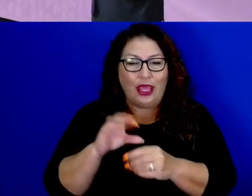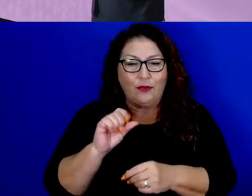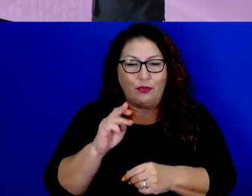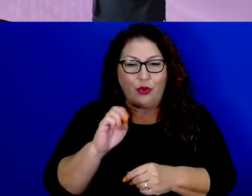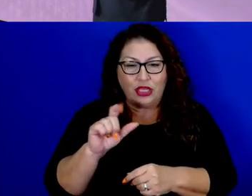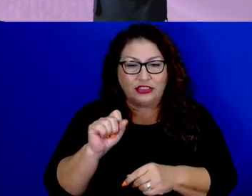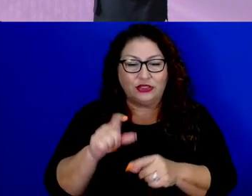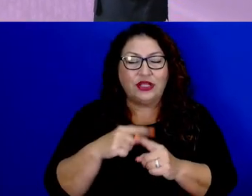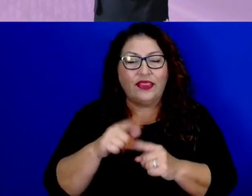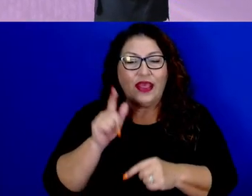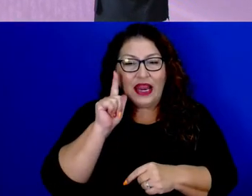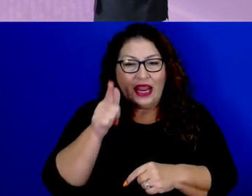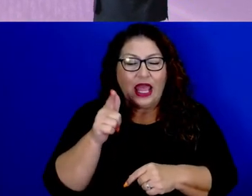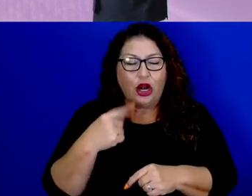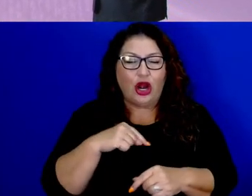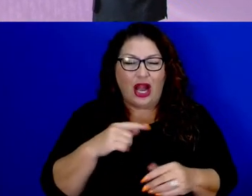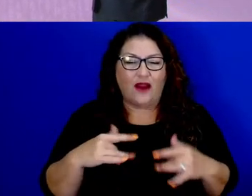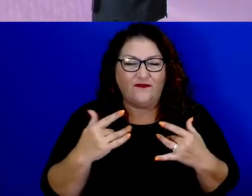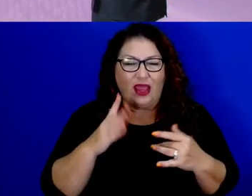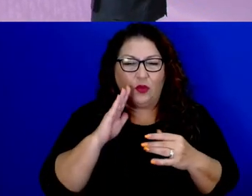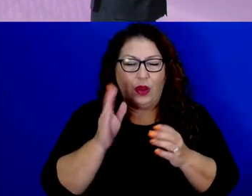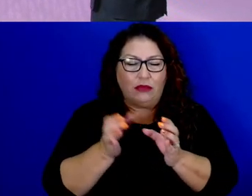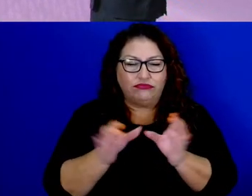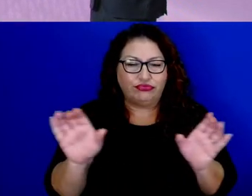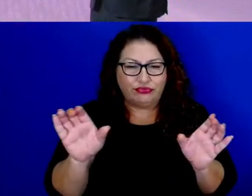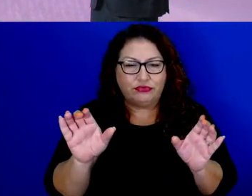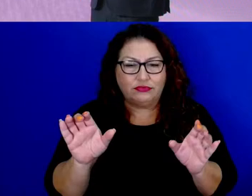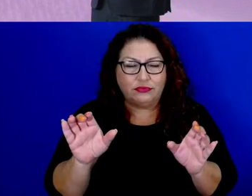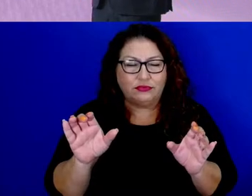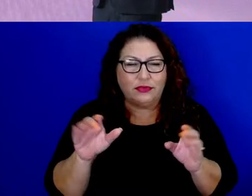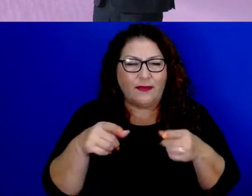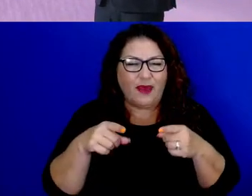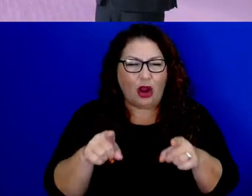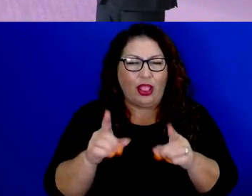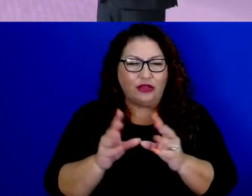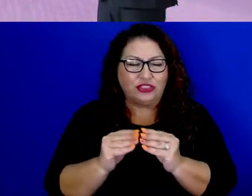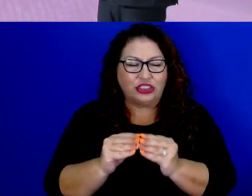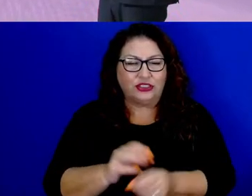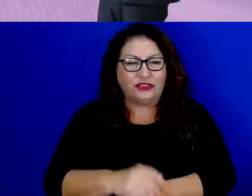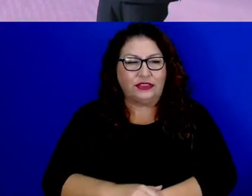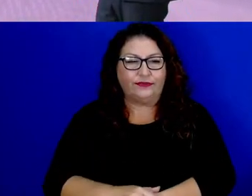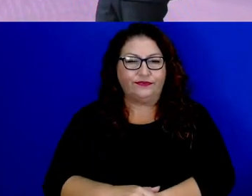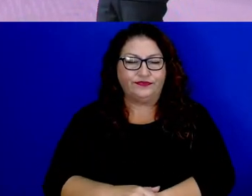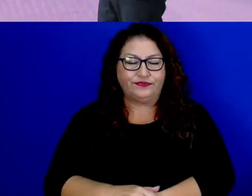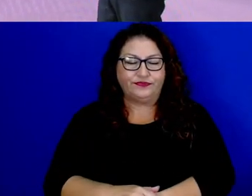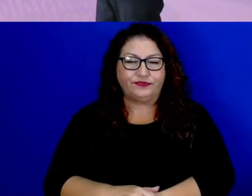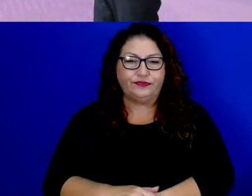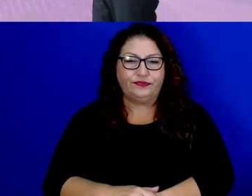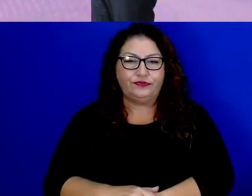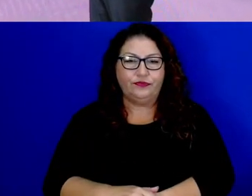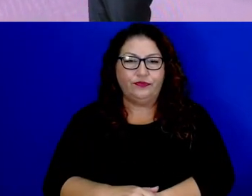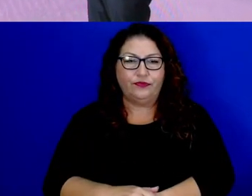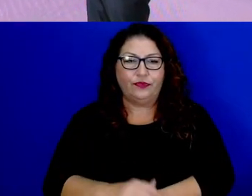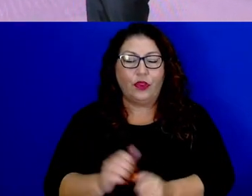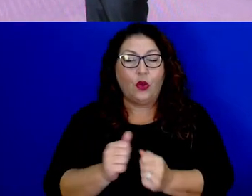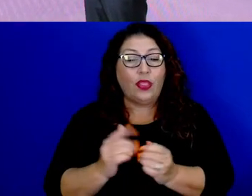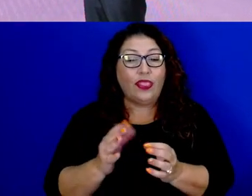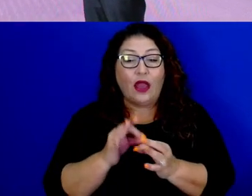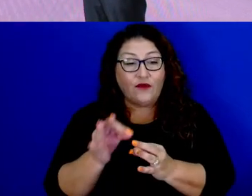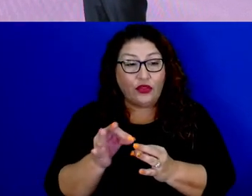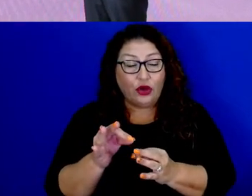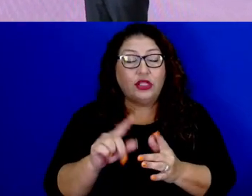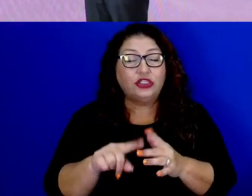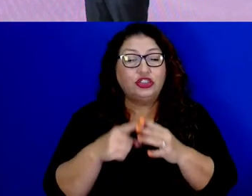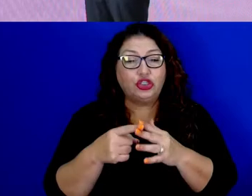we're going to split off into some parallel sessions. So without further ado, let's start launching our